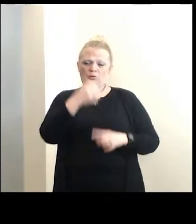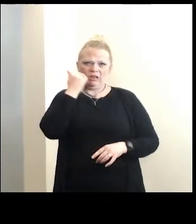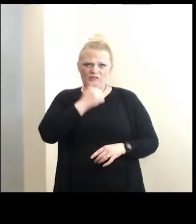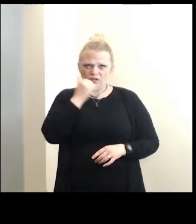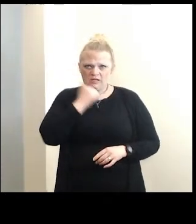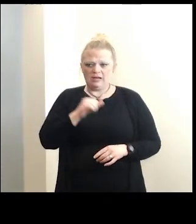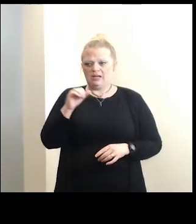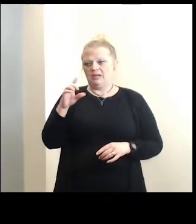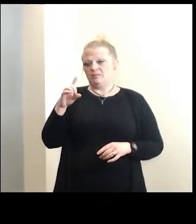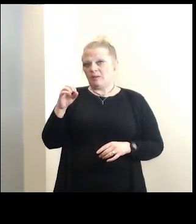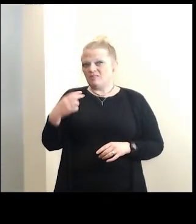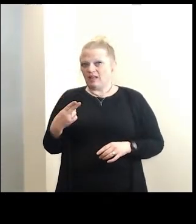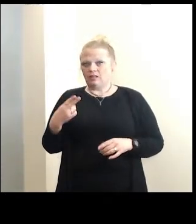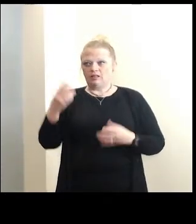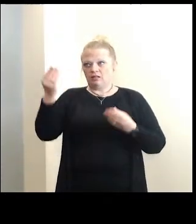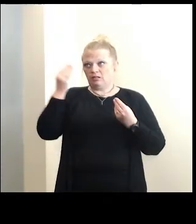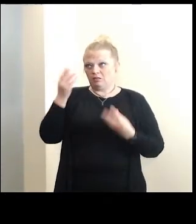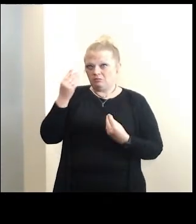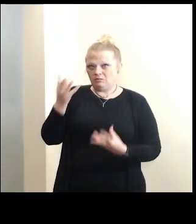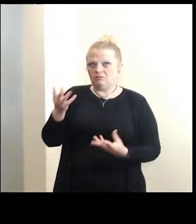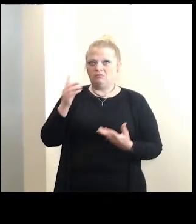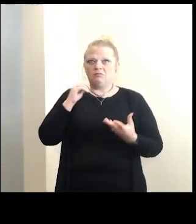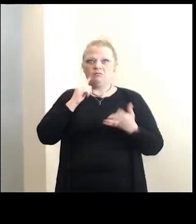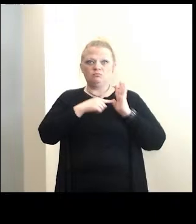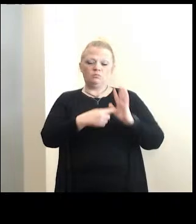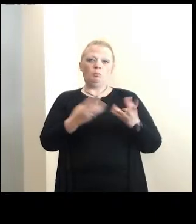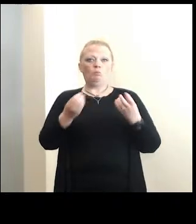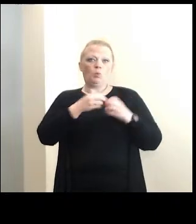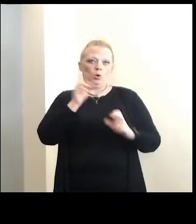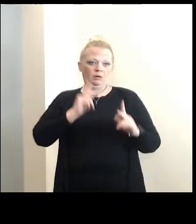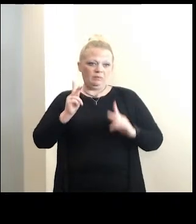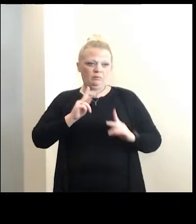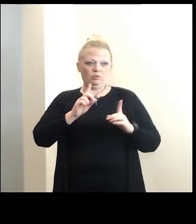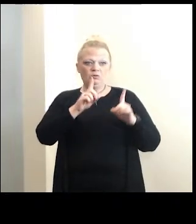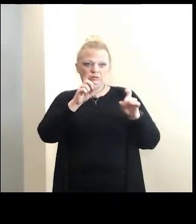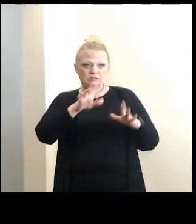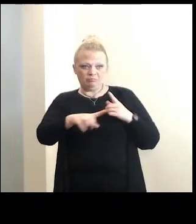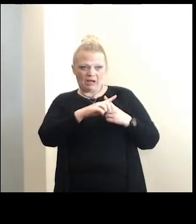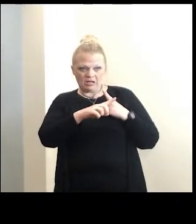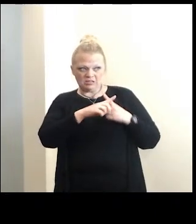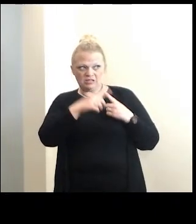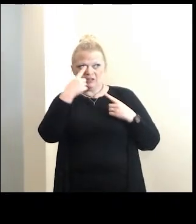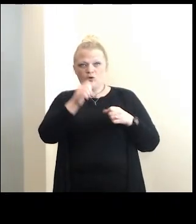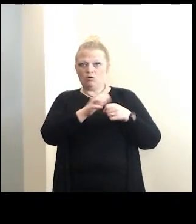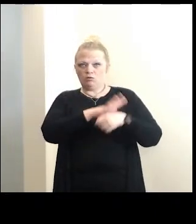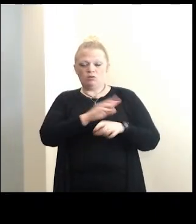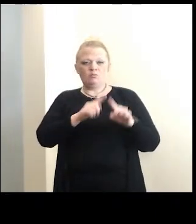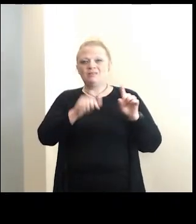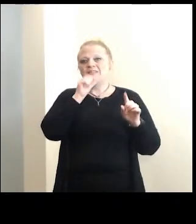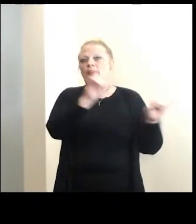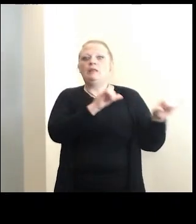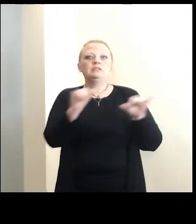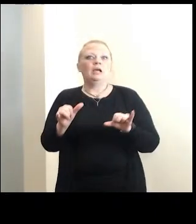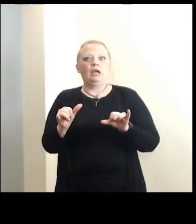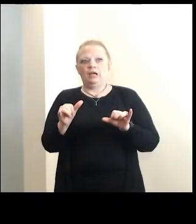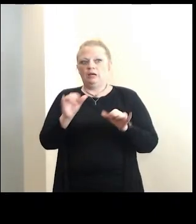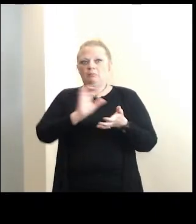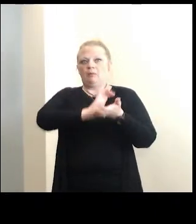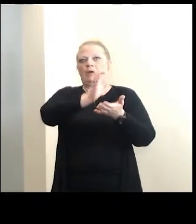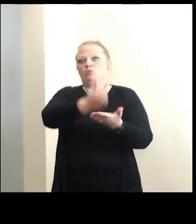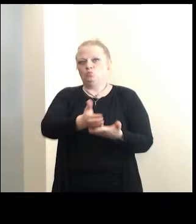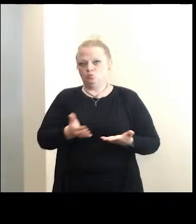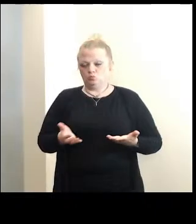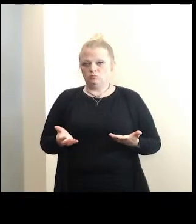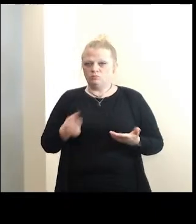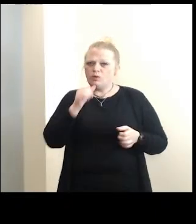Department of Health gets information indicating that more people are testing positive for COVID-19. It's just not at the same amount it was before.